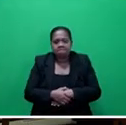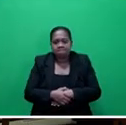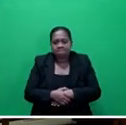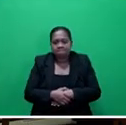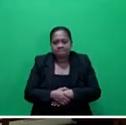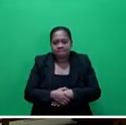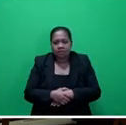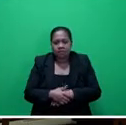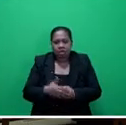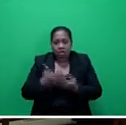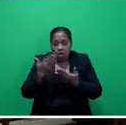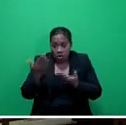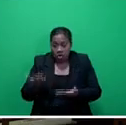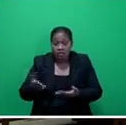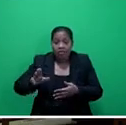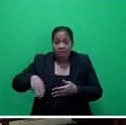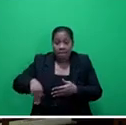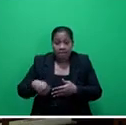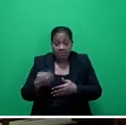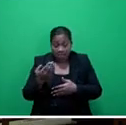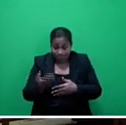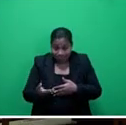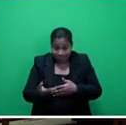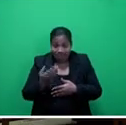Honourable members, on that note,